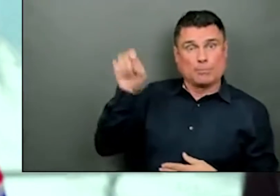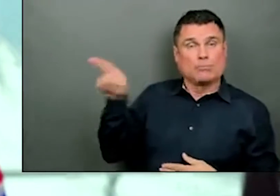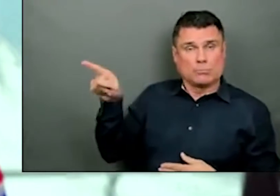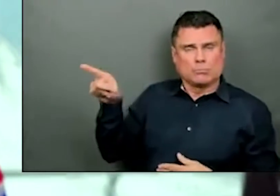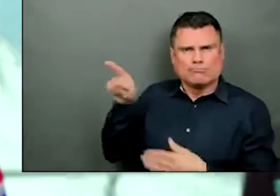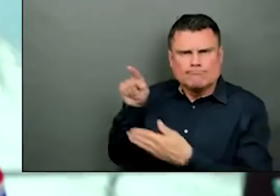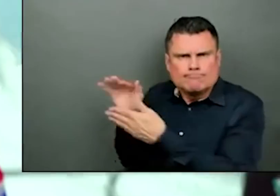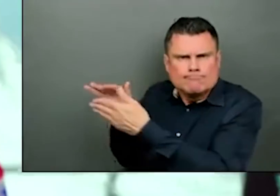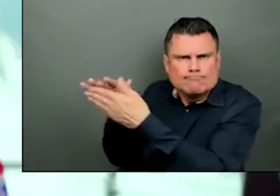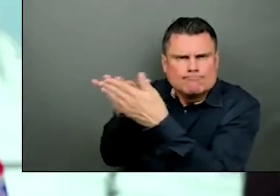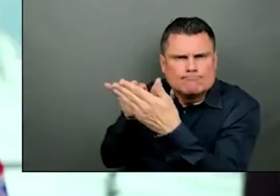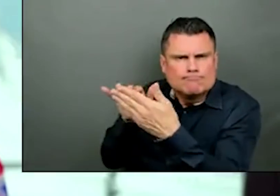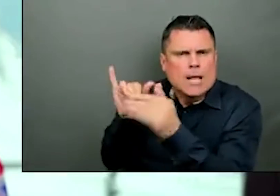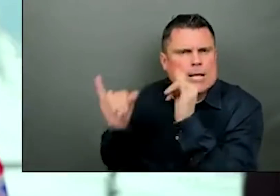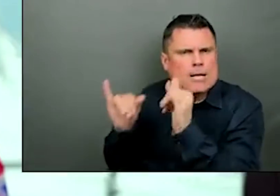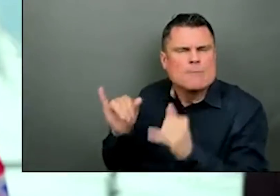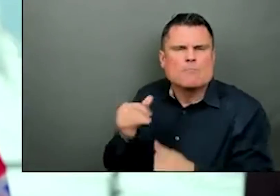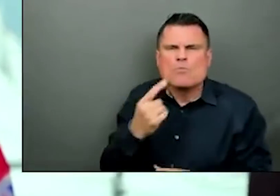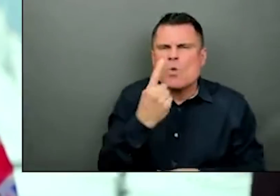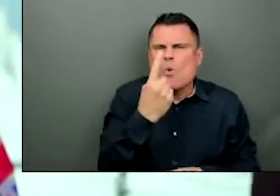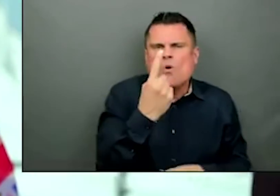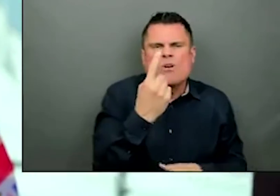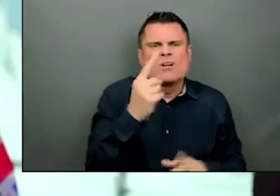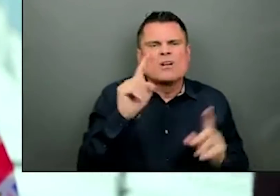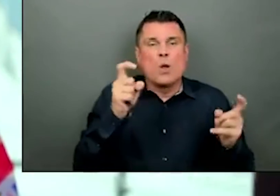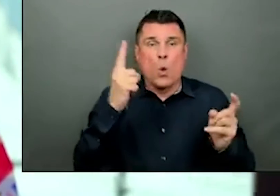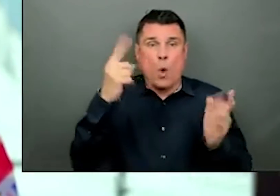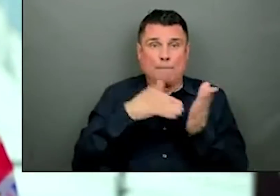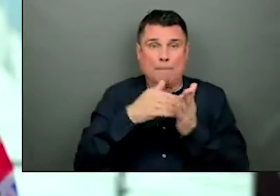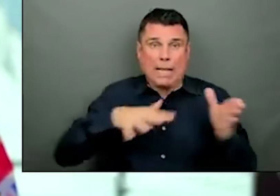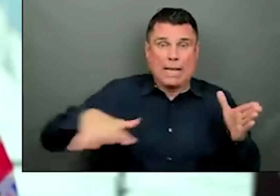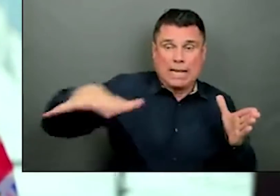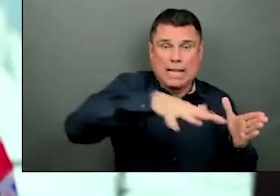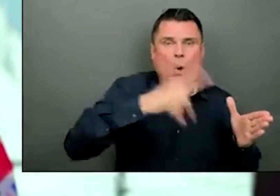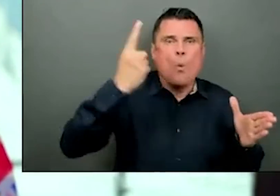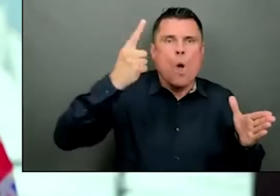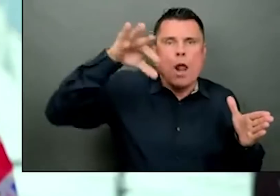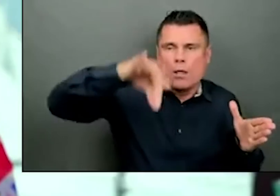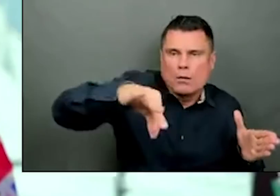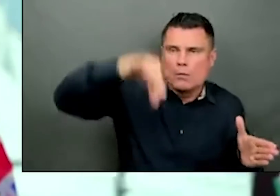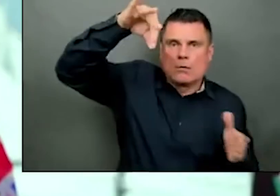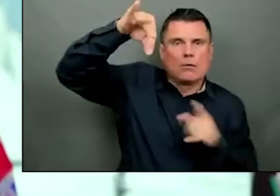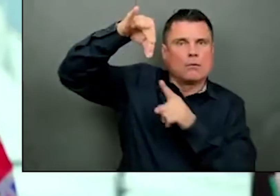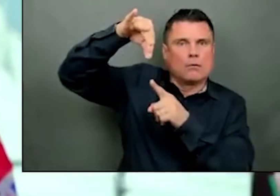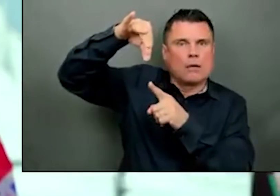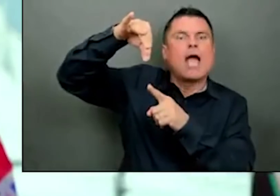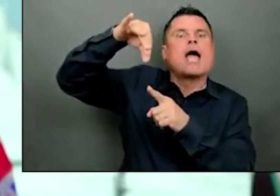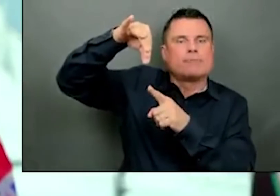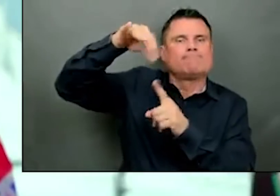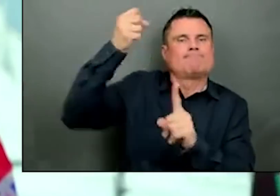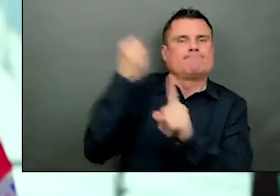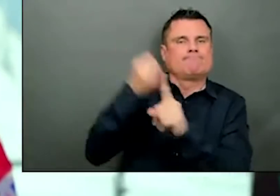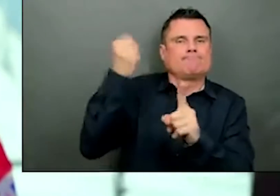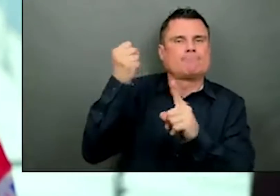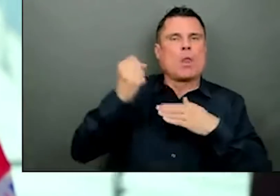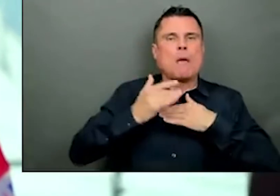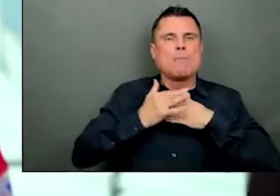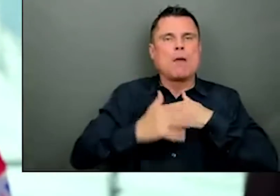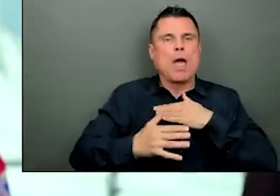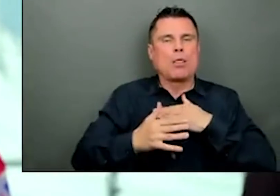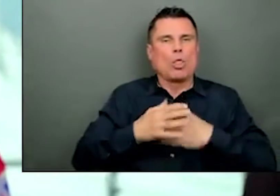but a study from Germany showed that there was about 29 cases in about 3 million doses. So